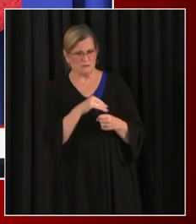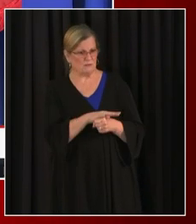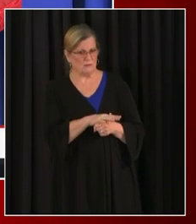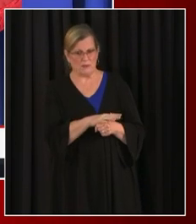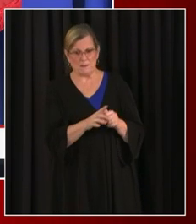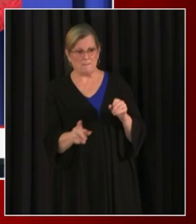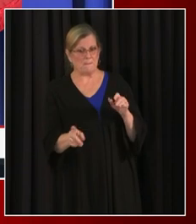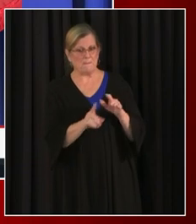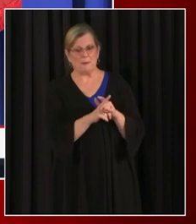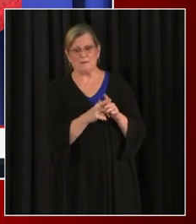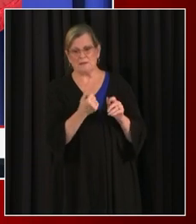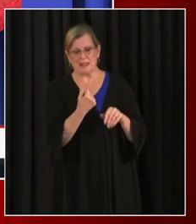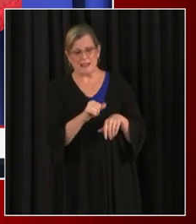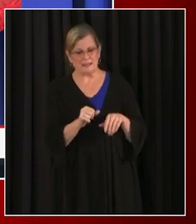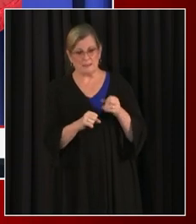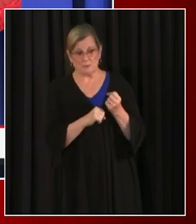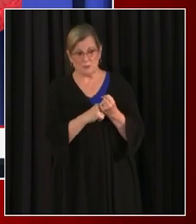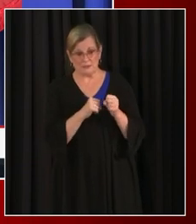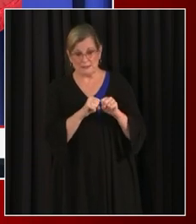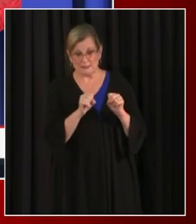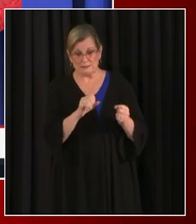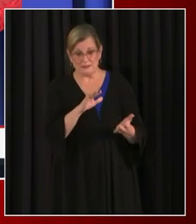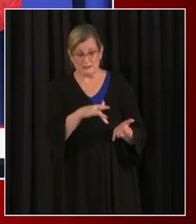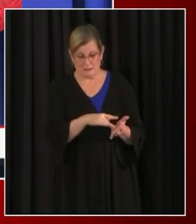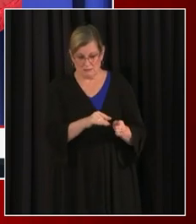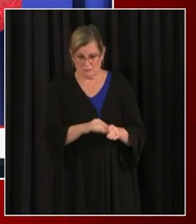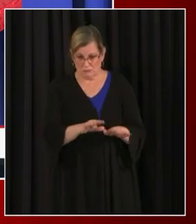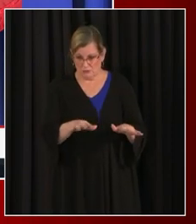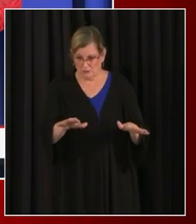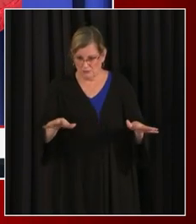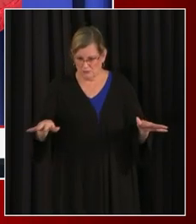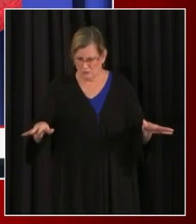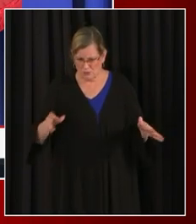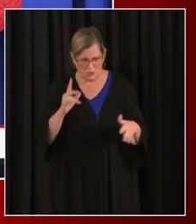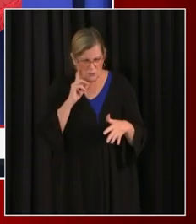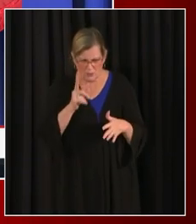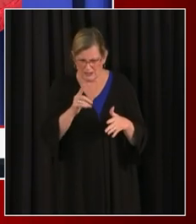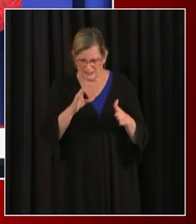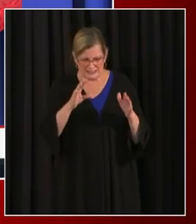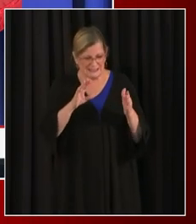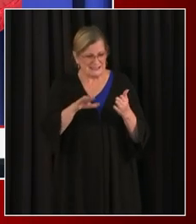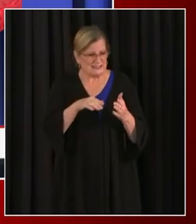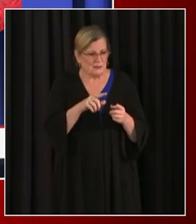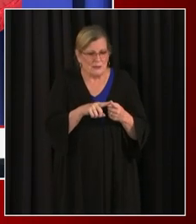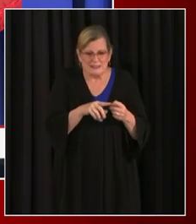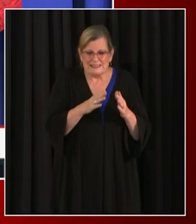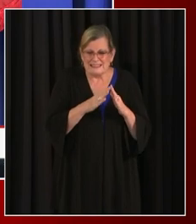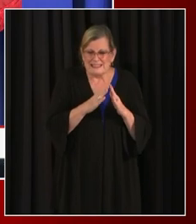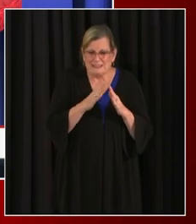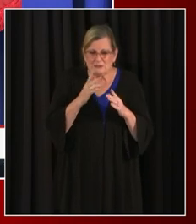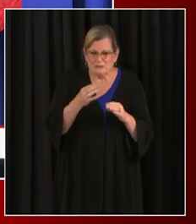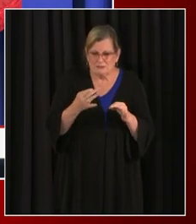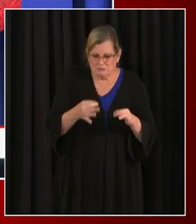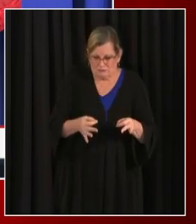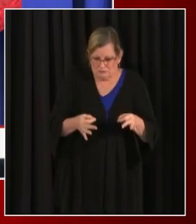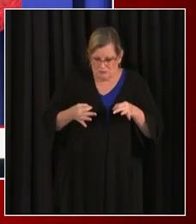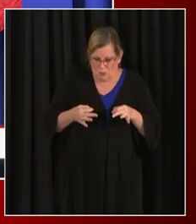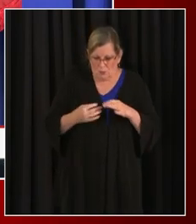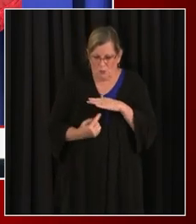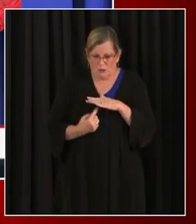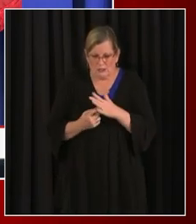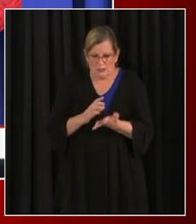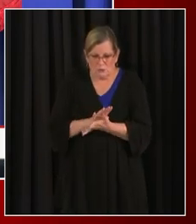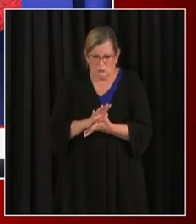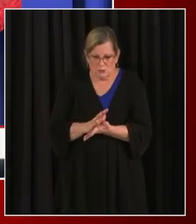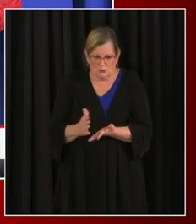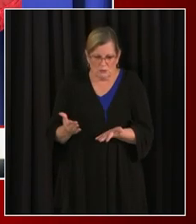support centers, or if there's an outbreak, at what point would the city decide that it's time to quarantine students or to close the